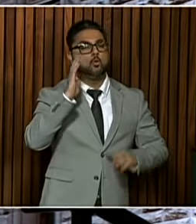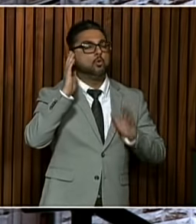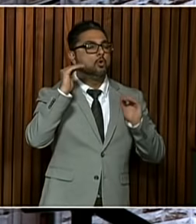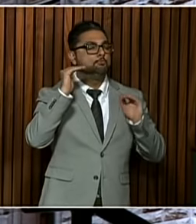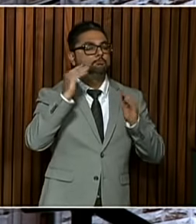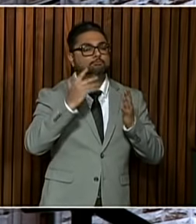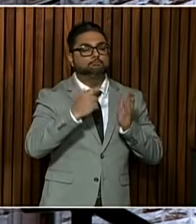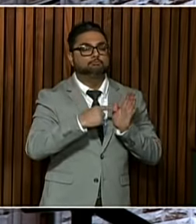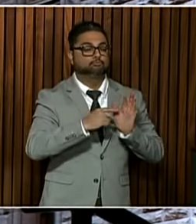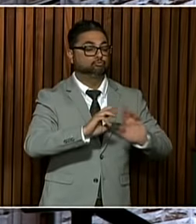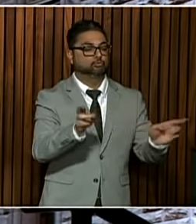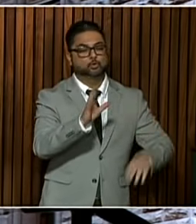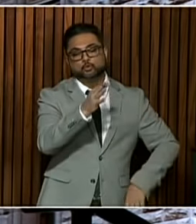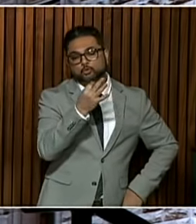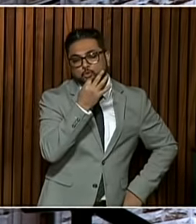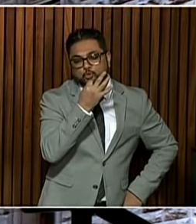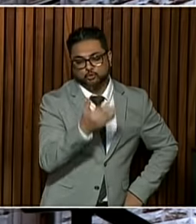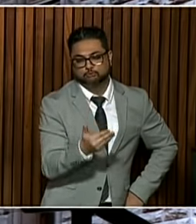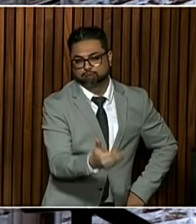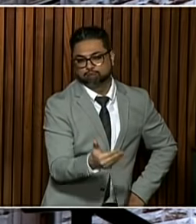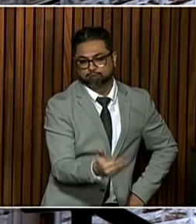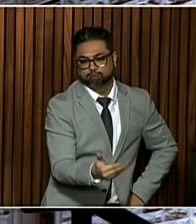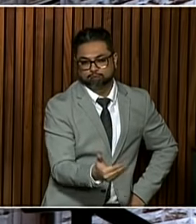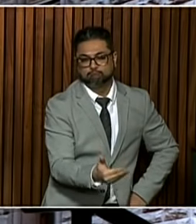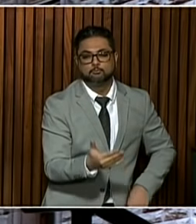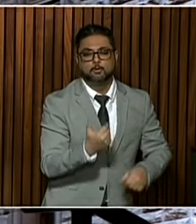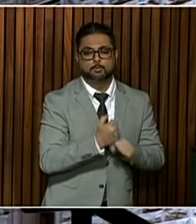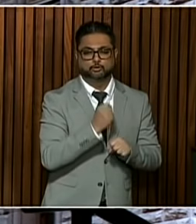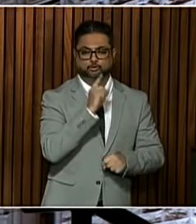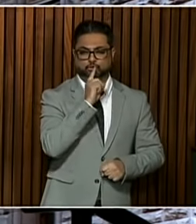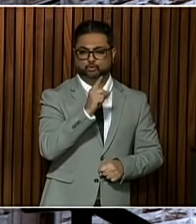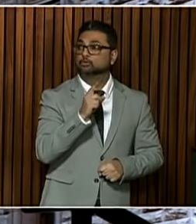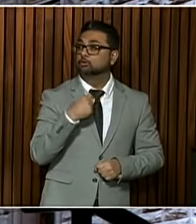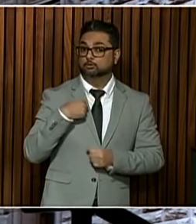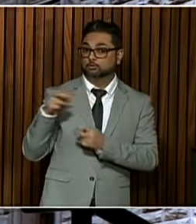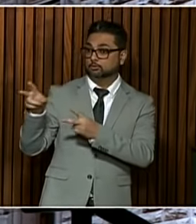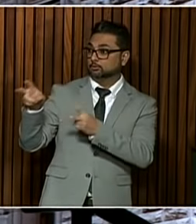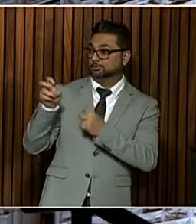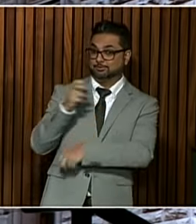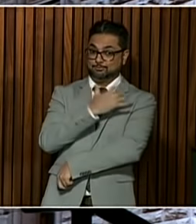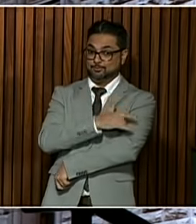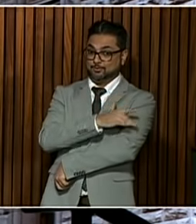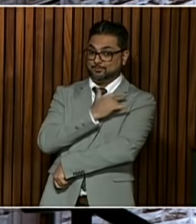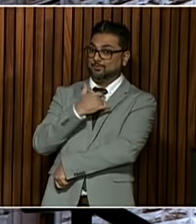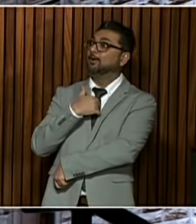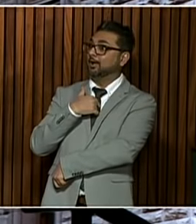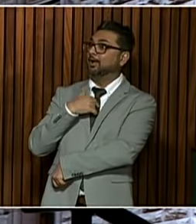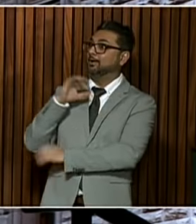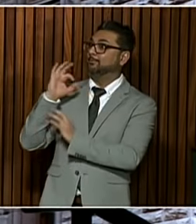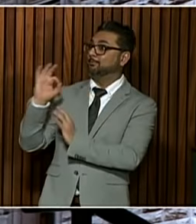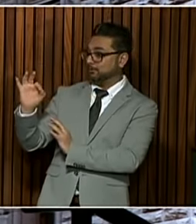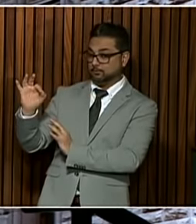make sure we're looking uniquely at how does Ontario figure and where do we place ourselves in the various modeling